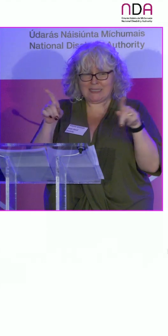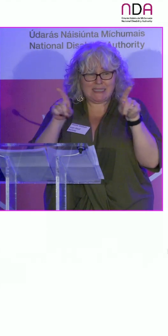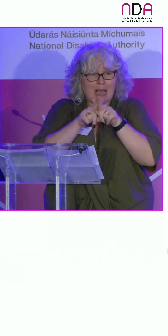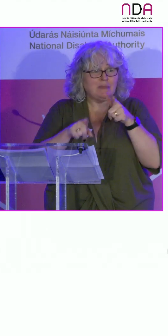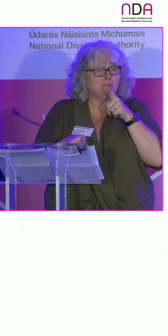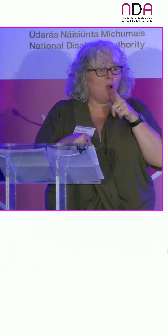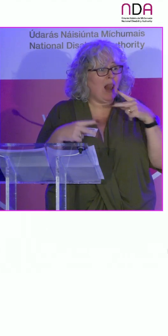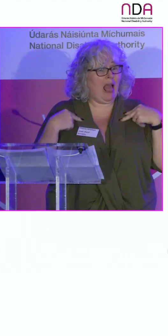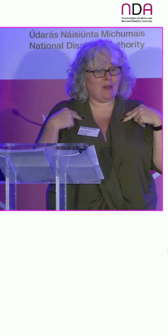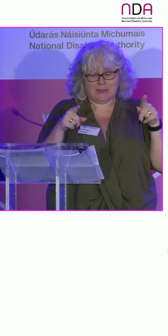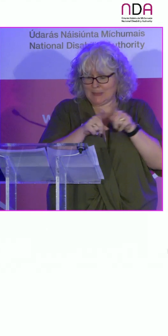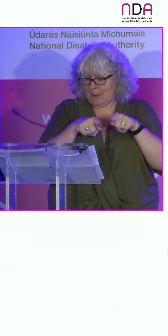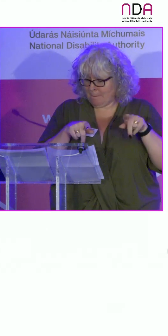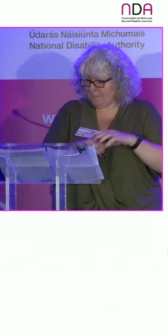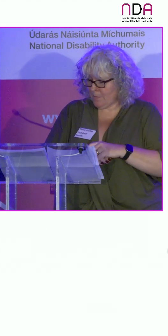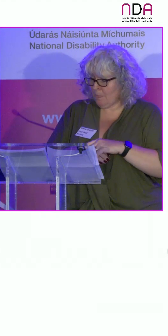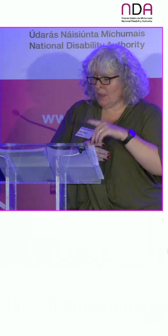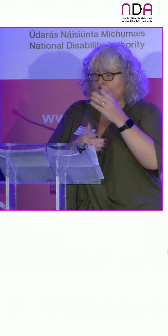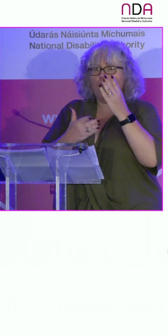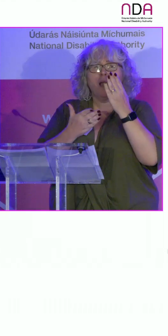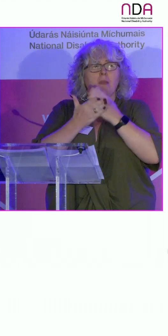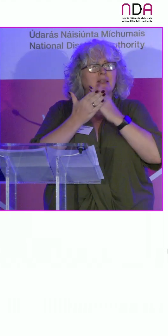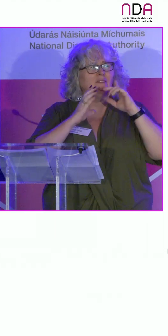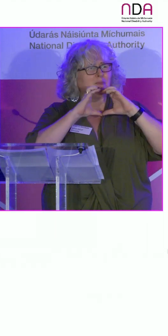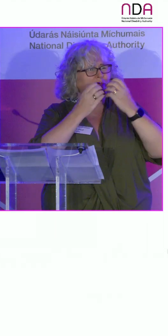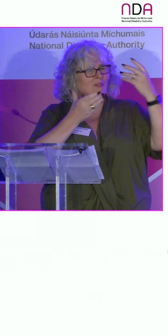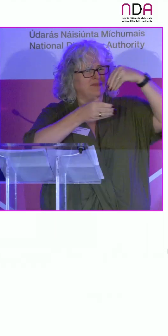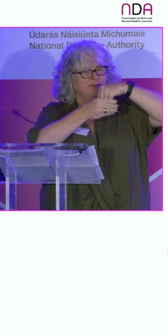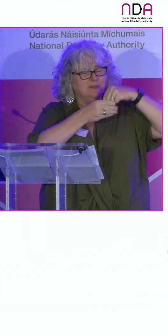its own grammar, similar to any other spoken language.